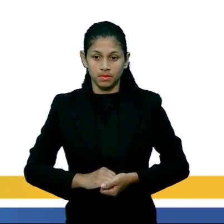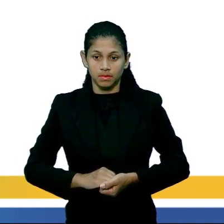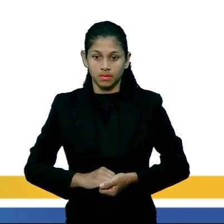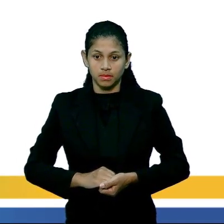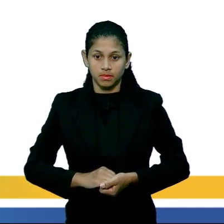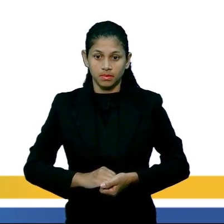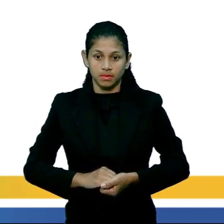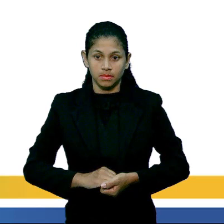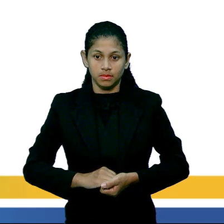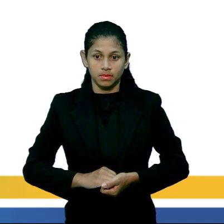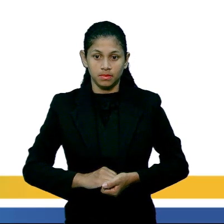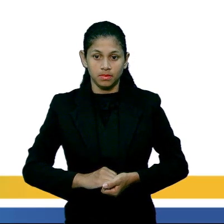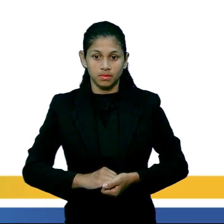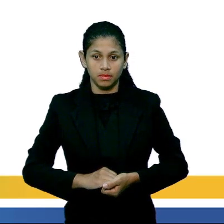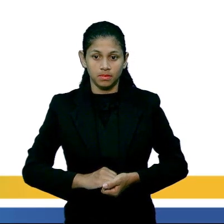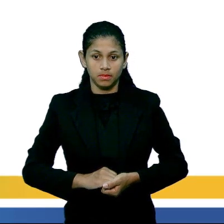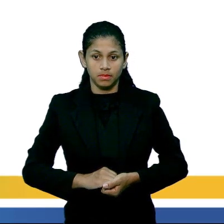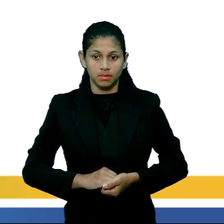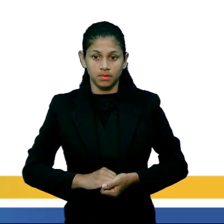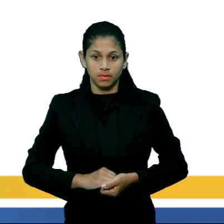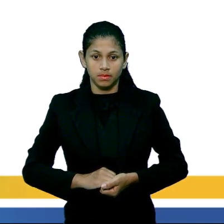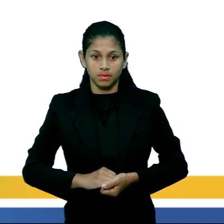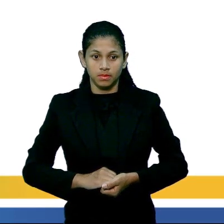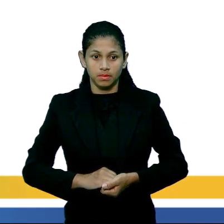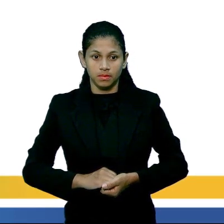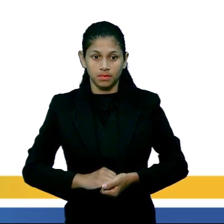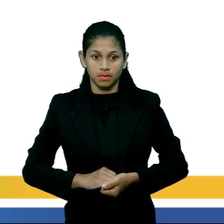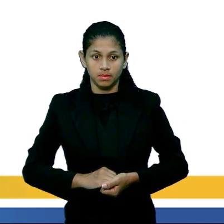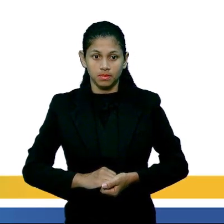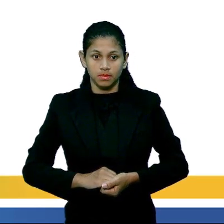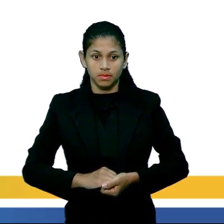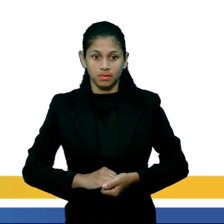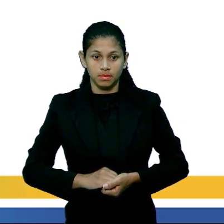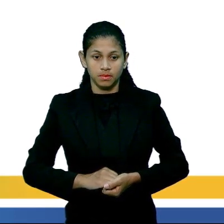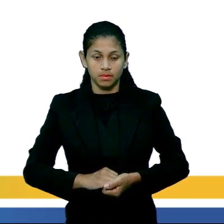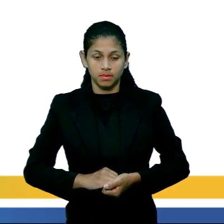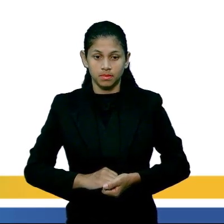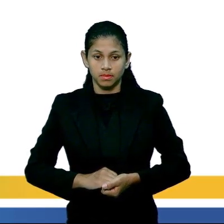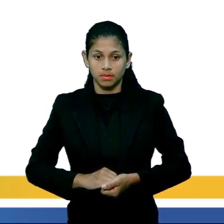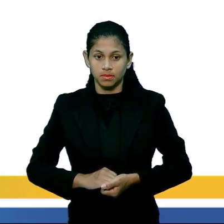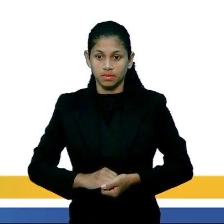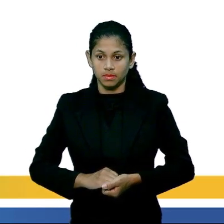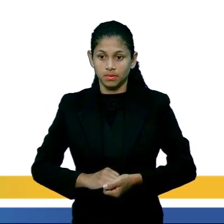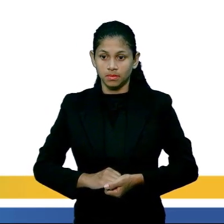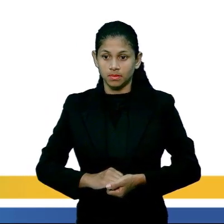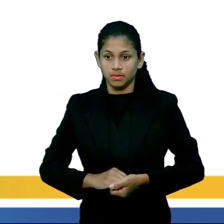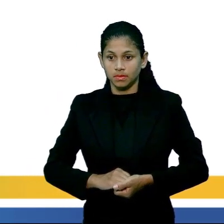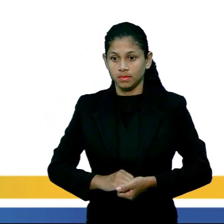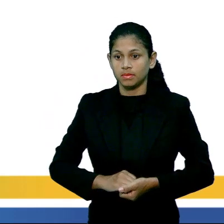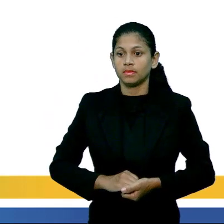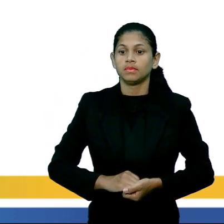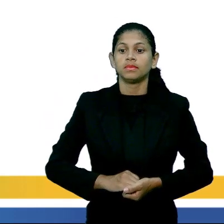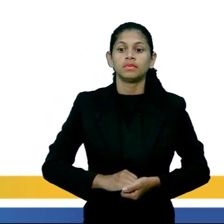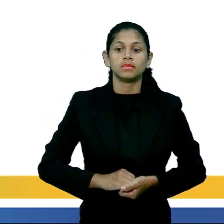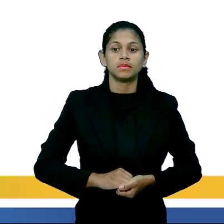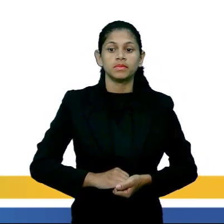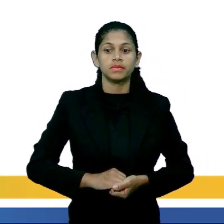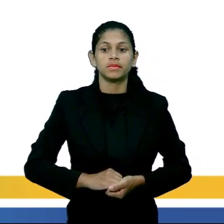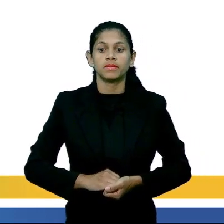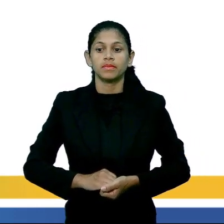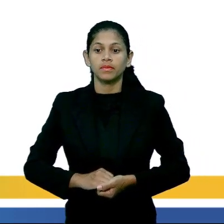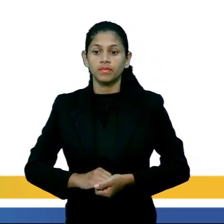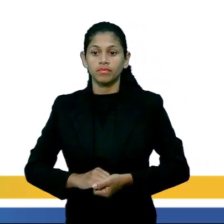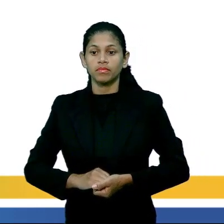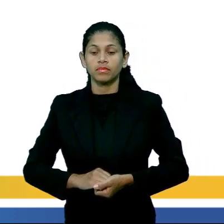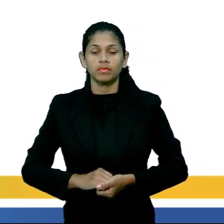by her and commented on the changes that language teaching has suffered in recent years. Mrs.